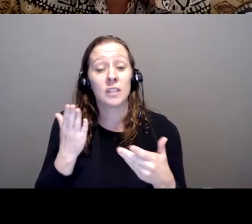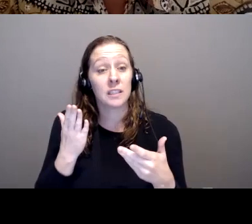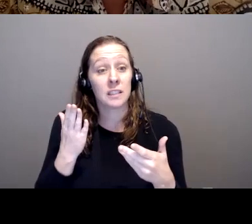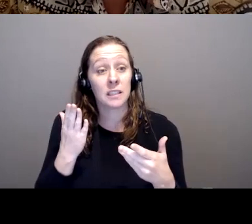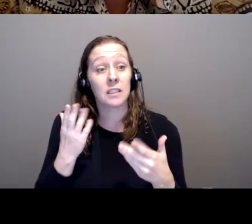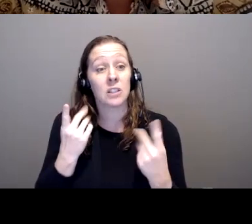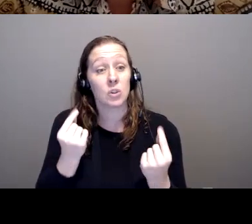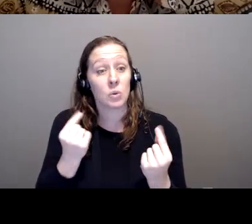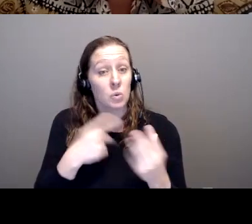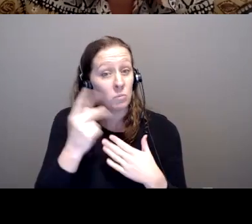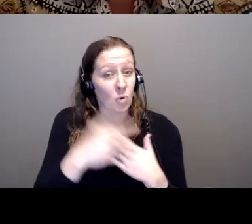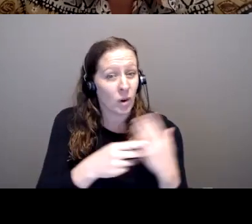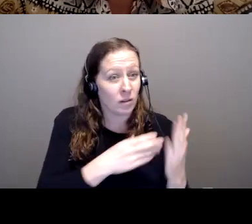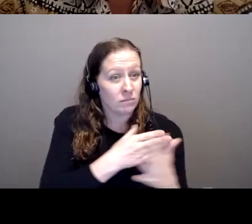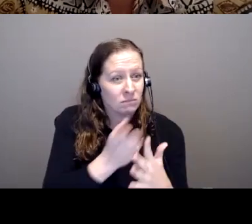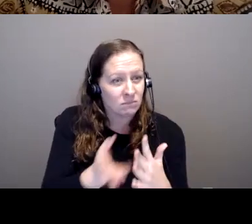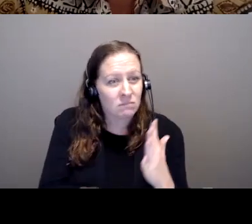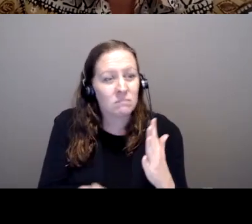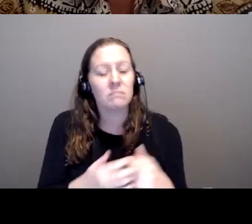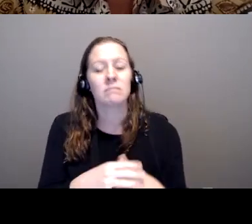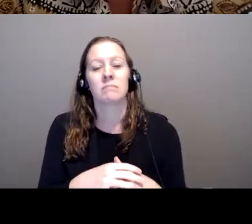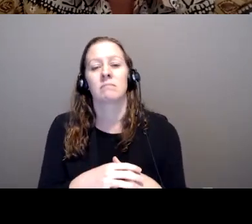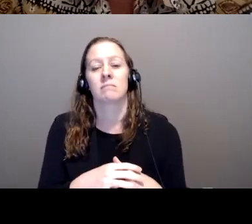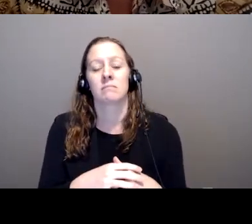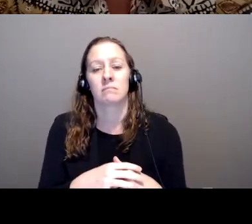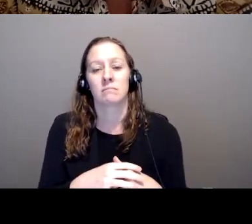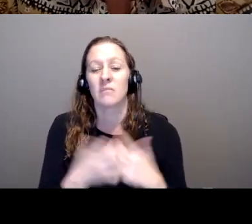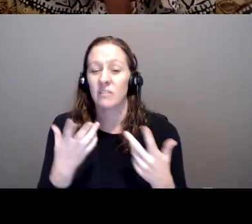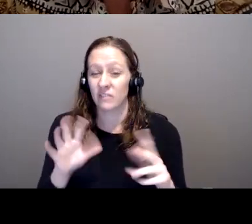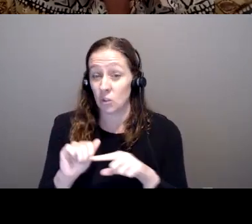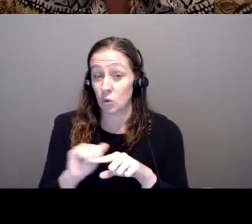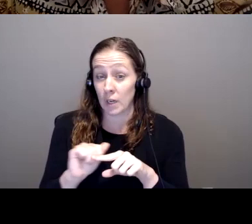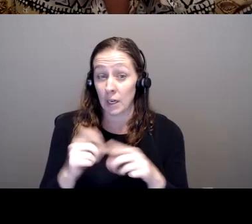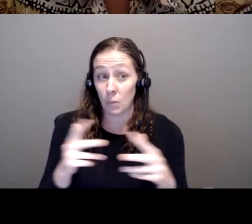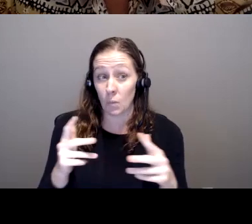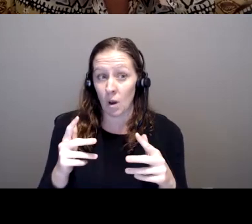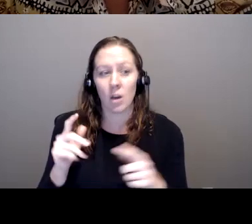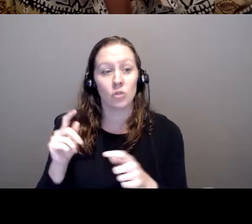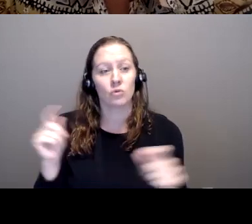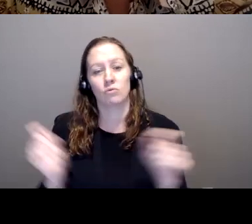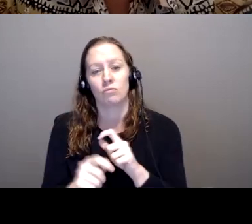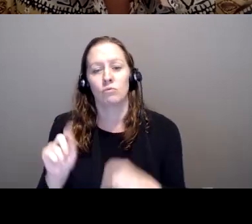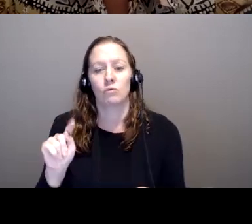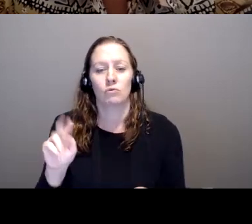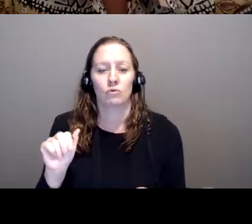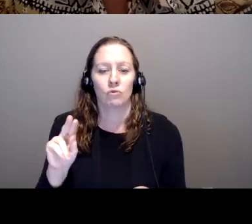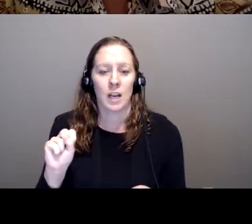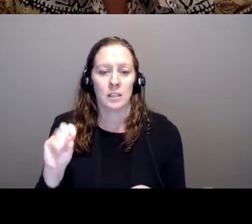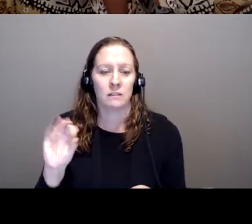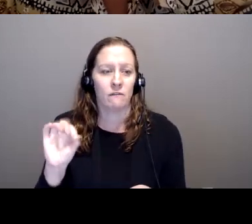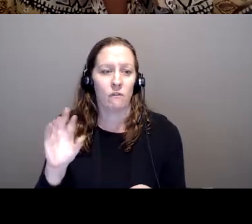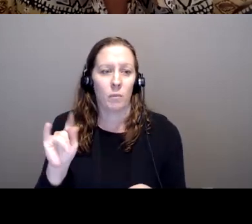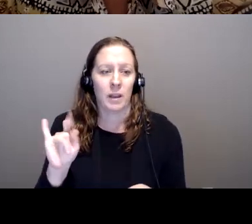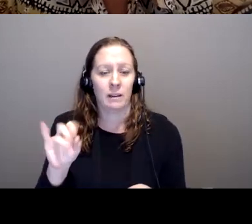of the program. We have given them training in transformative mediation, in elder